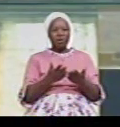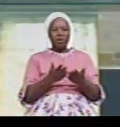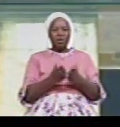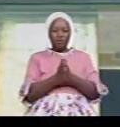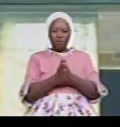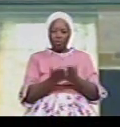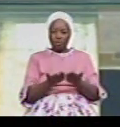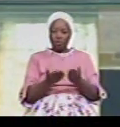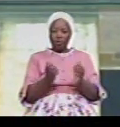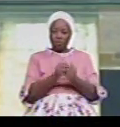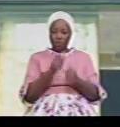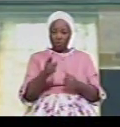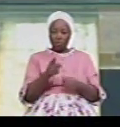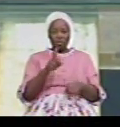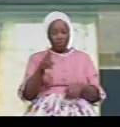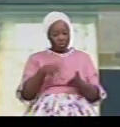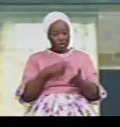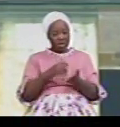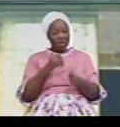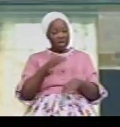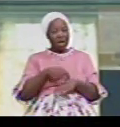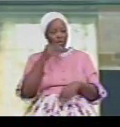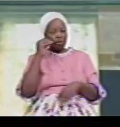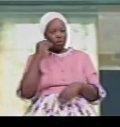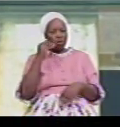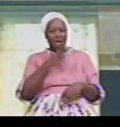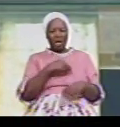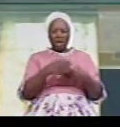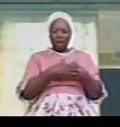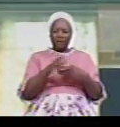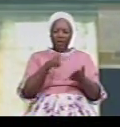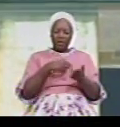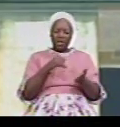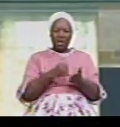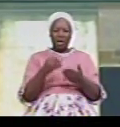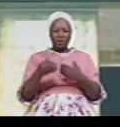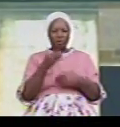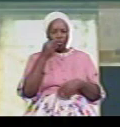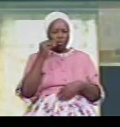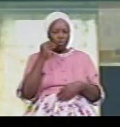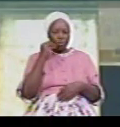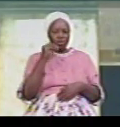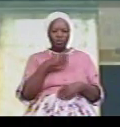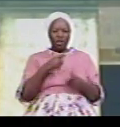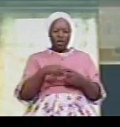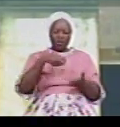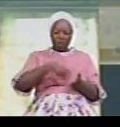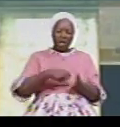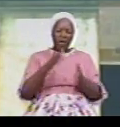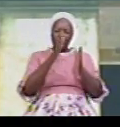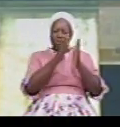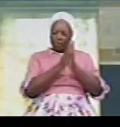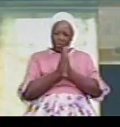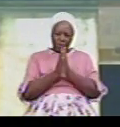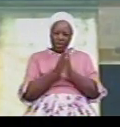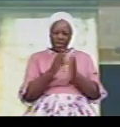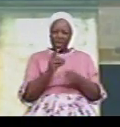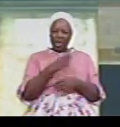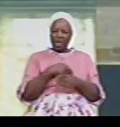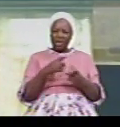read it at home, and after reading at home, you knelt down and you prayed and you